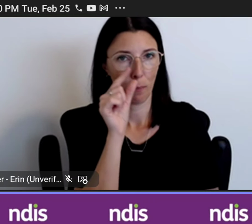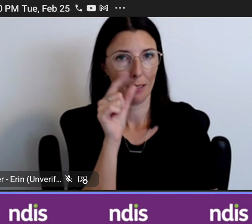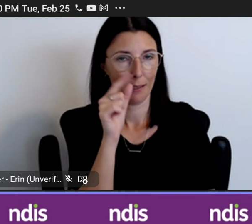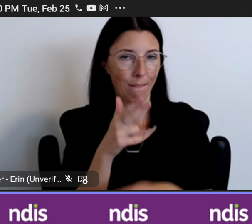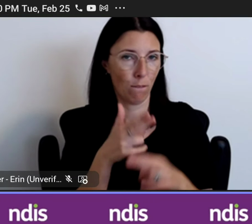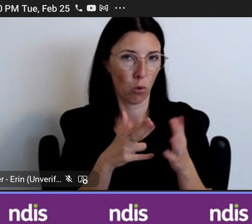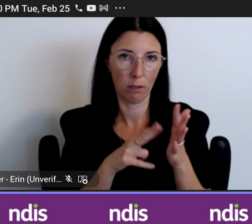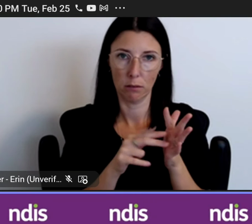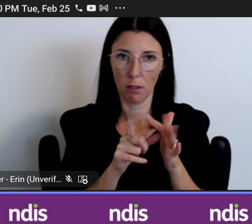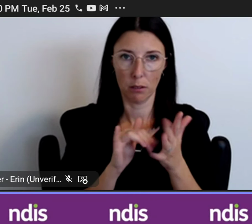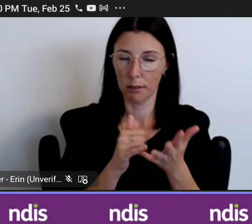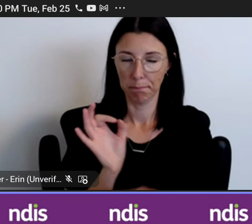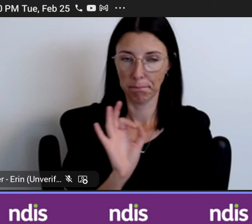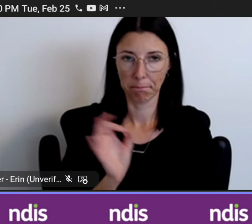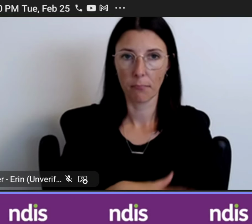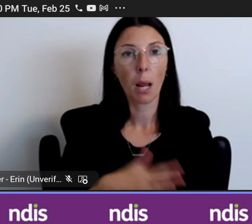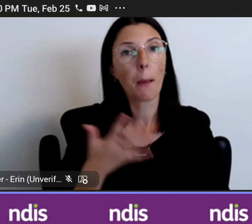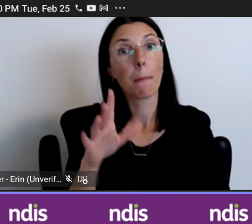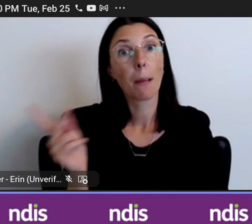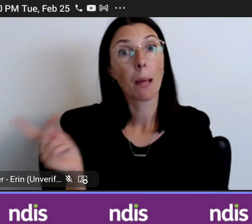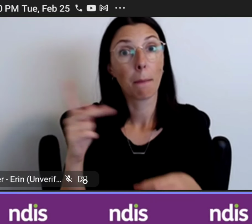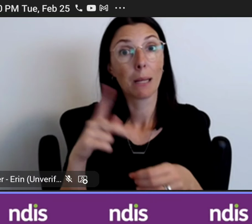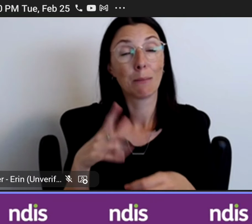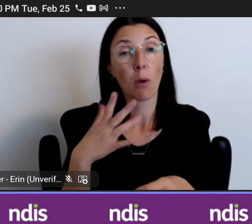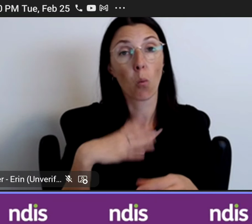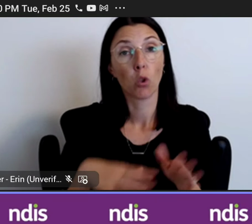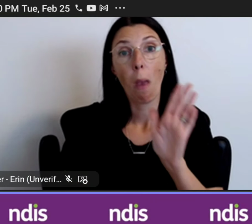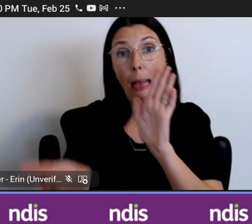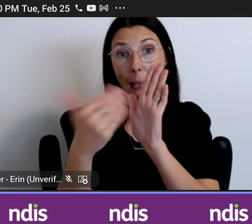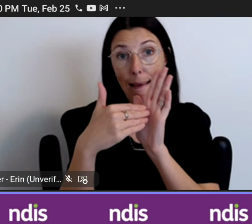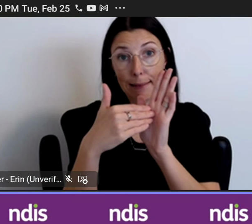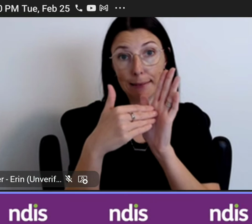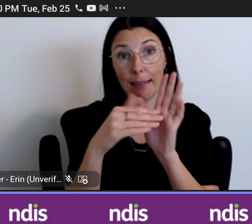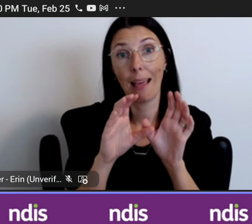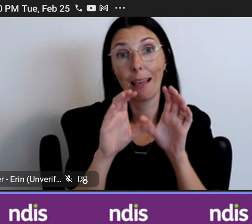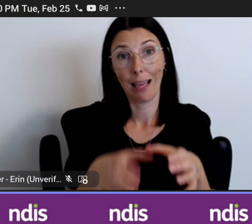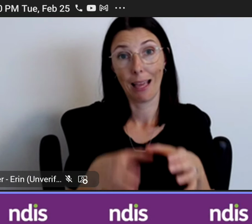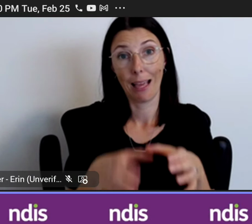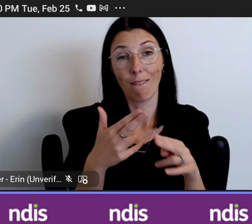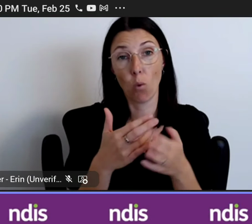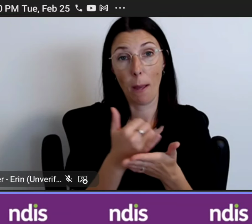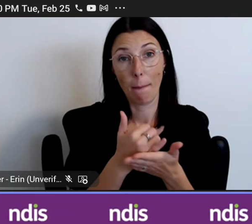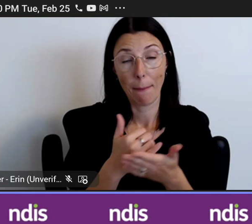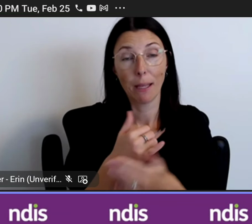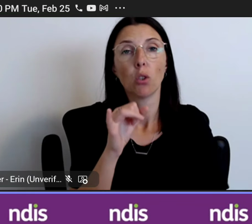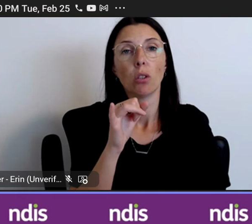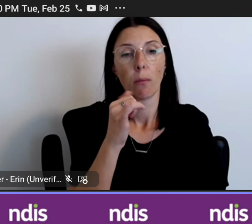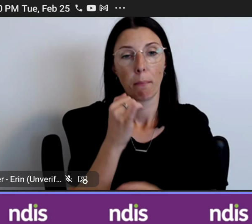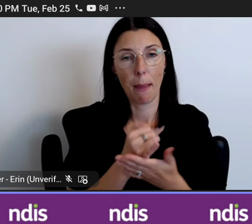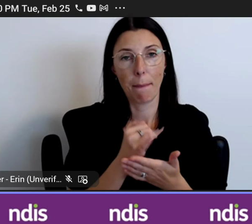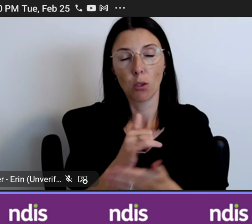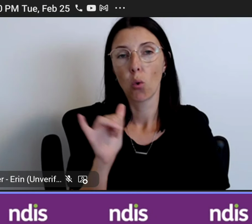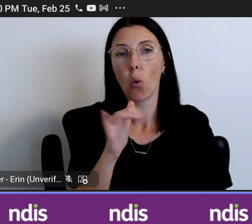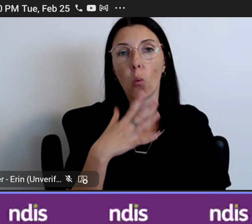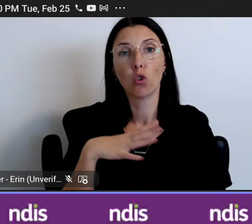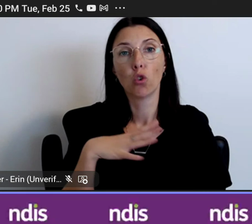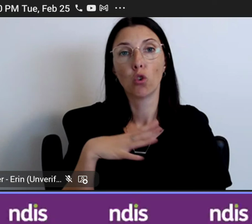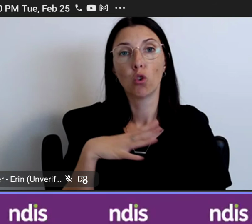the participant may want to apply to add a category of impairments or to remove an existing category of